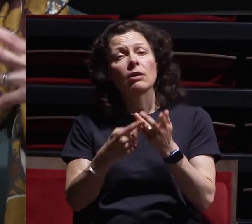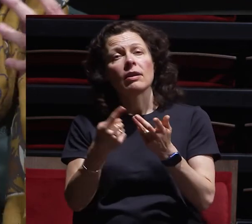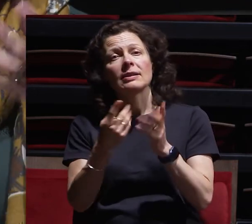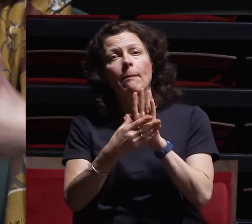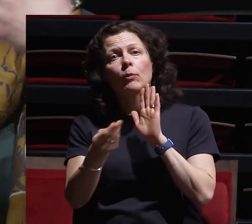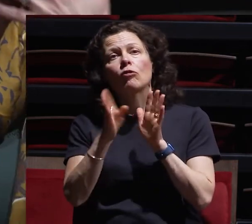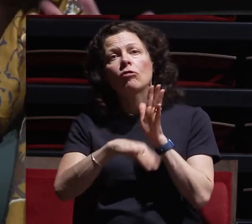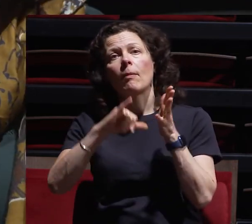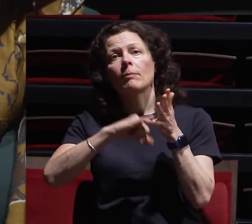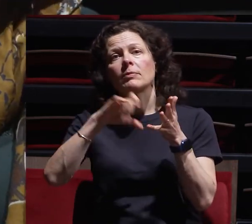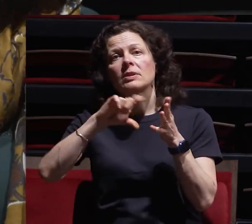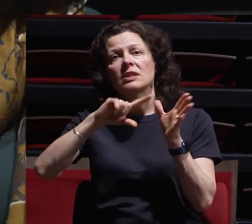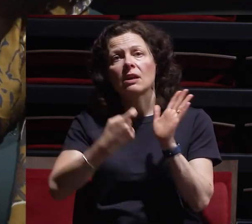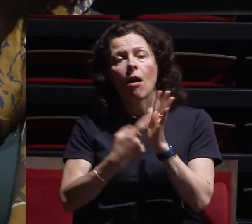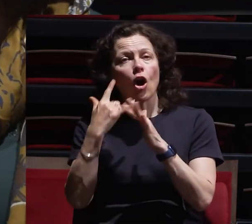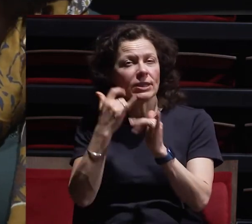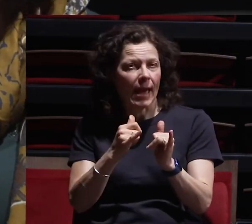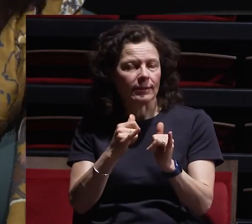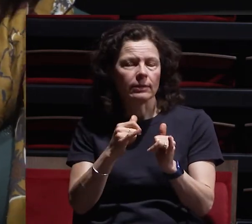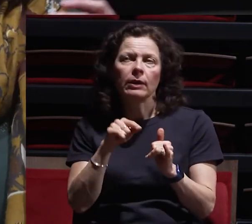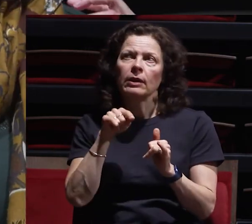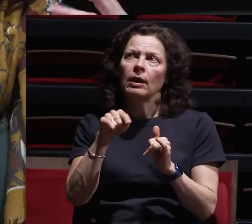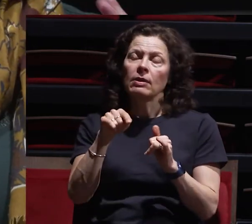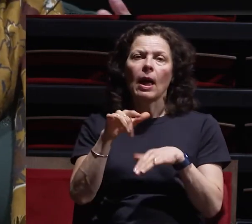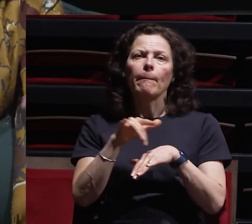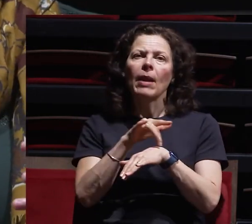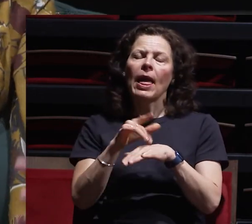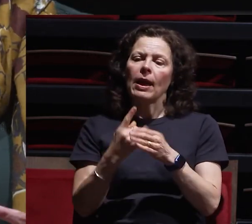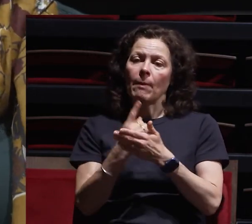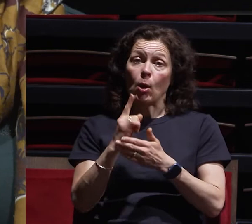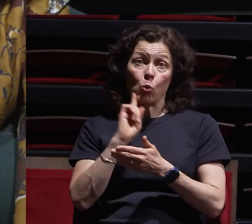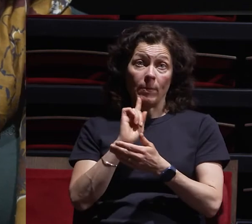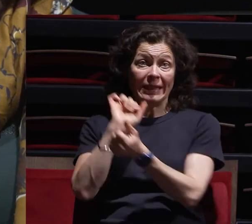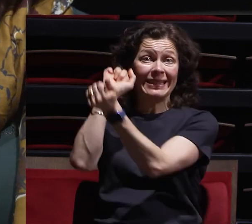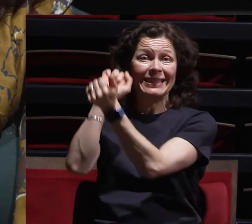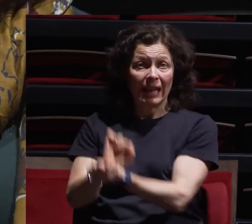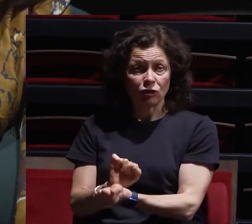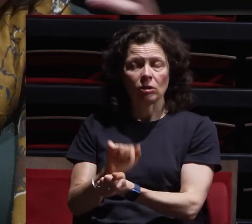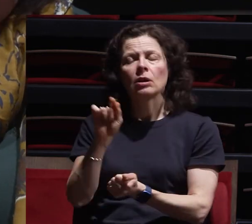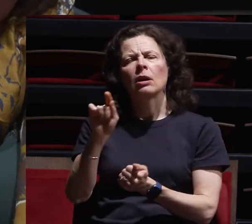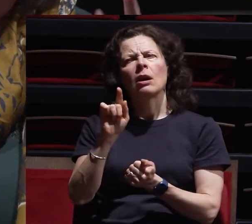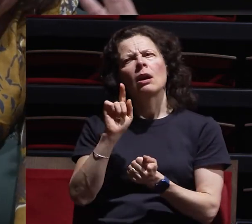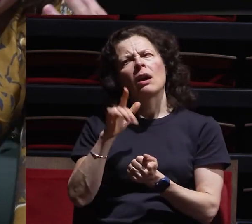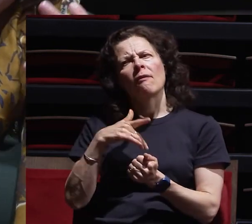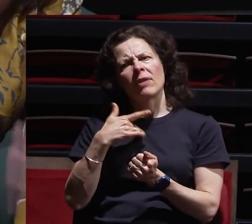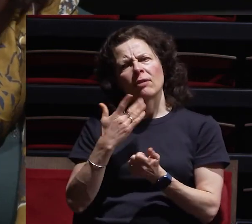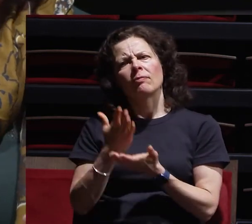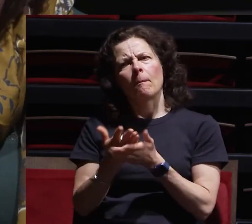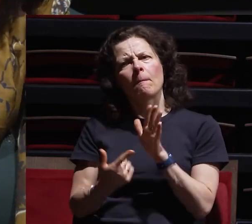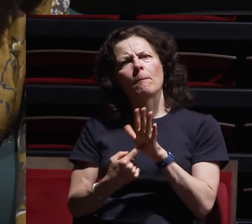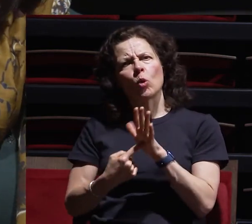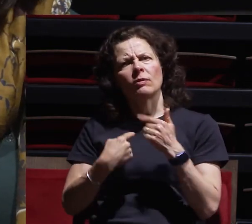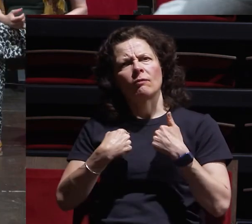being imaginative. So another bit in Scar Test. So with Scar Test, it felt very important. That's the play about women